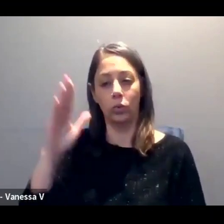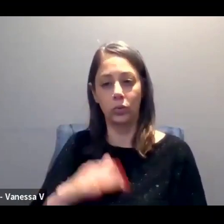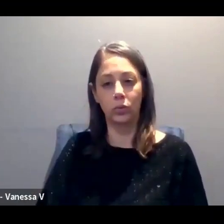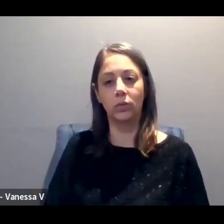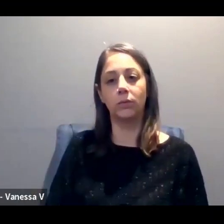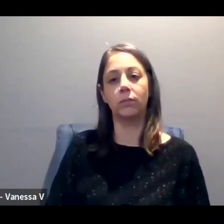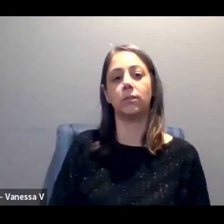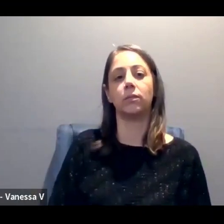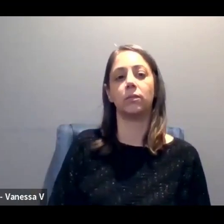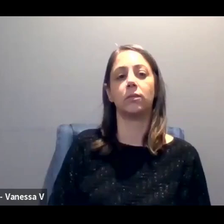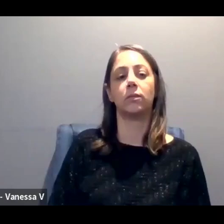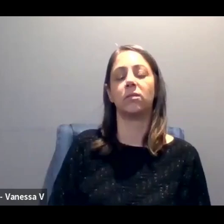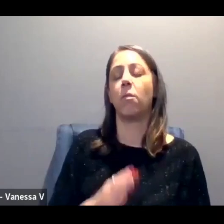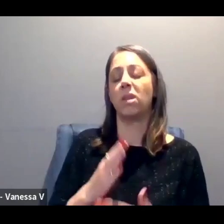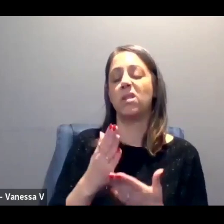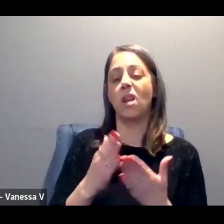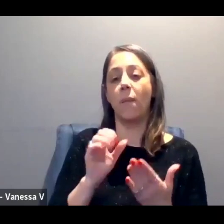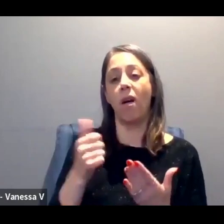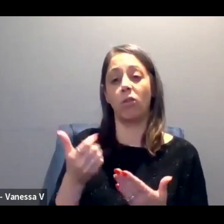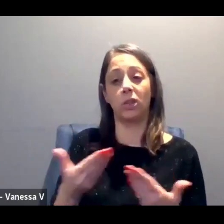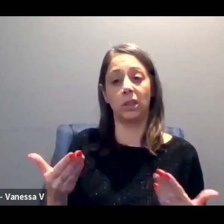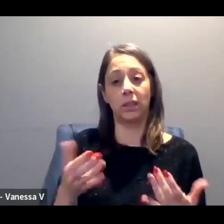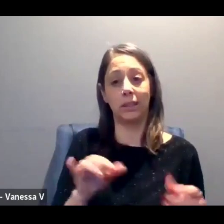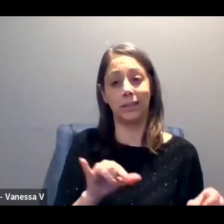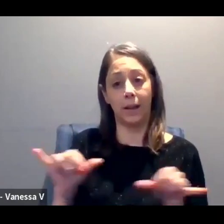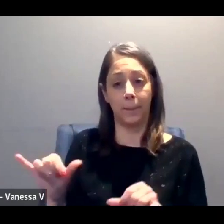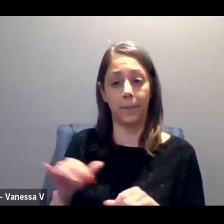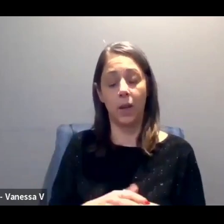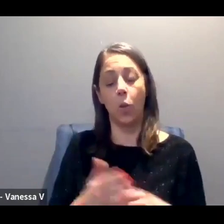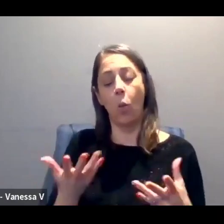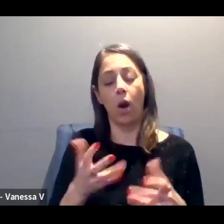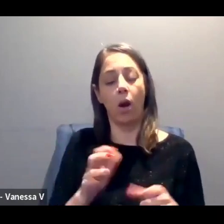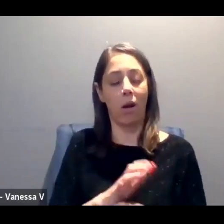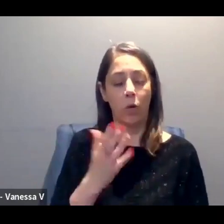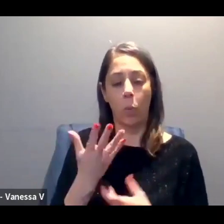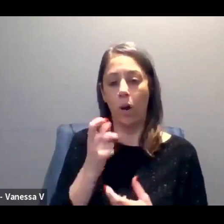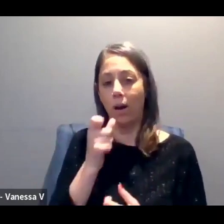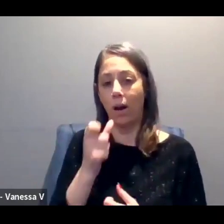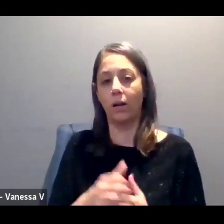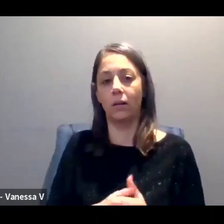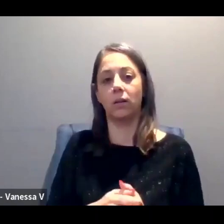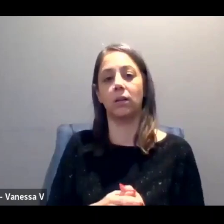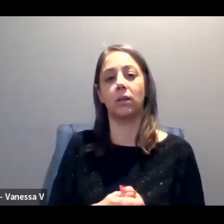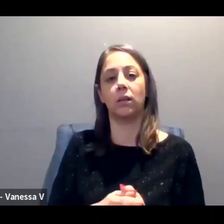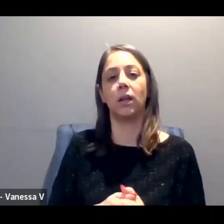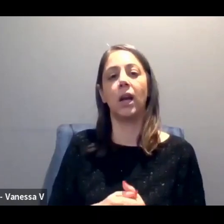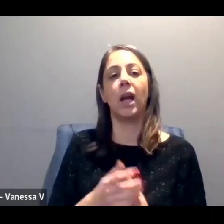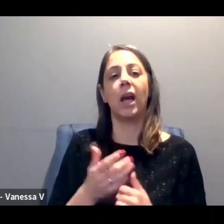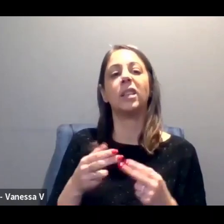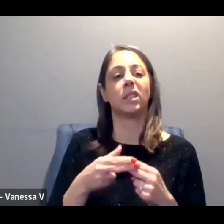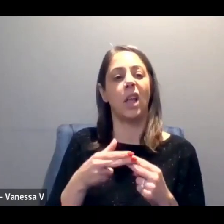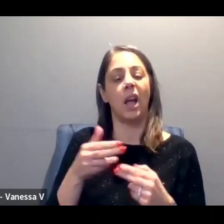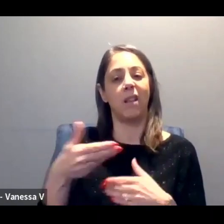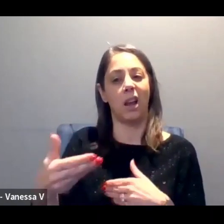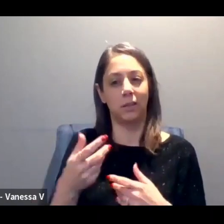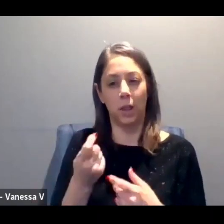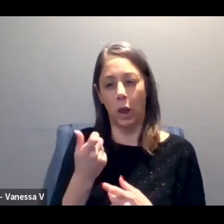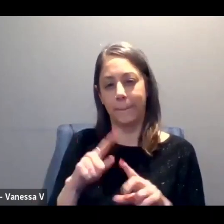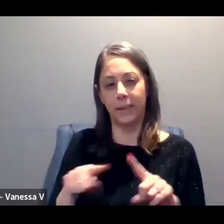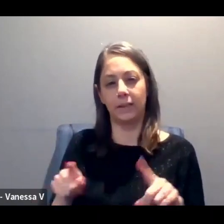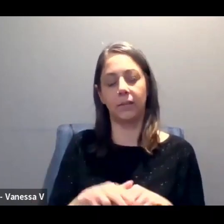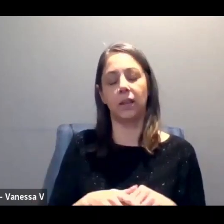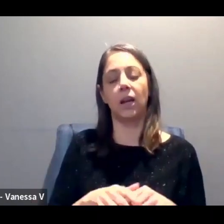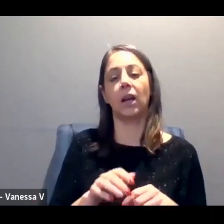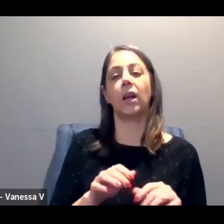some of the other things are the same, but then one it will cover, and that's on the next slide, will be slightly different again than elderly